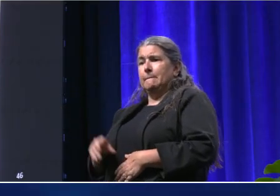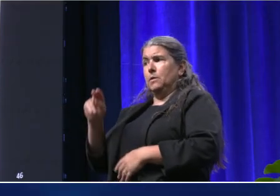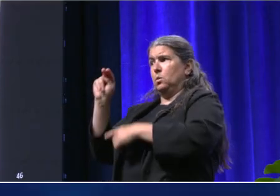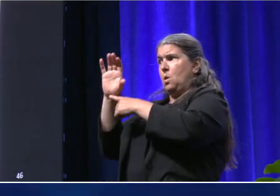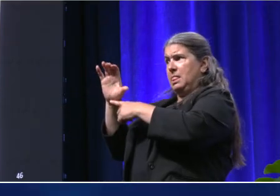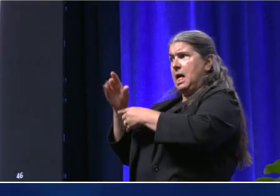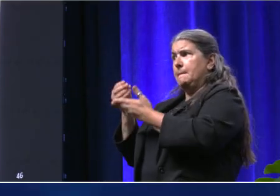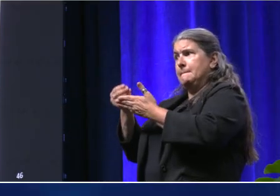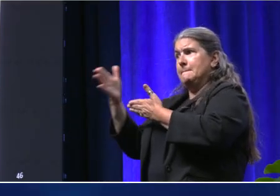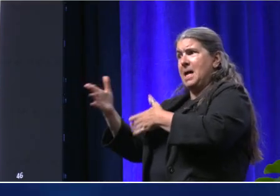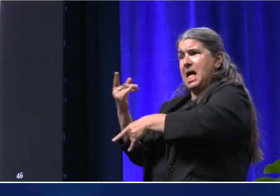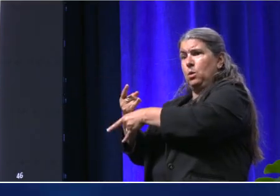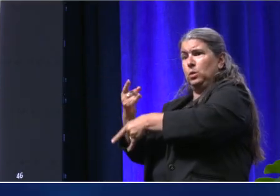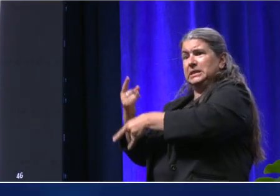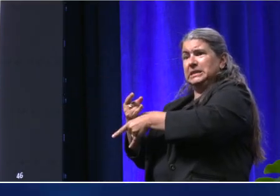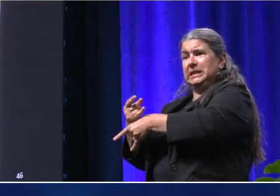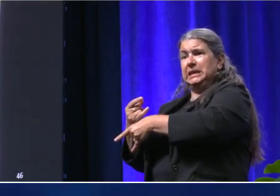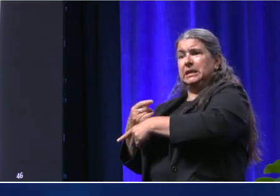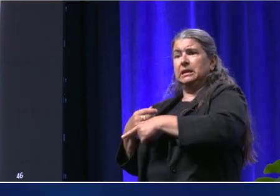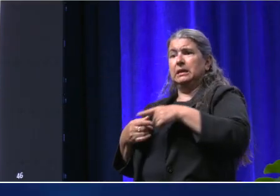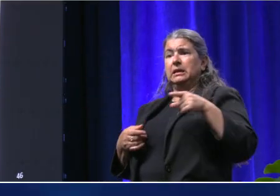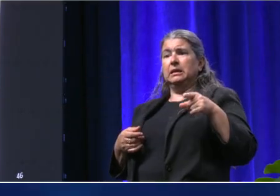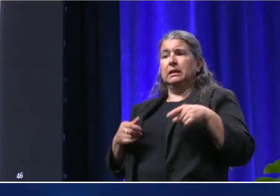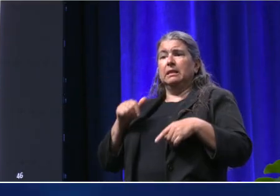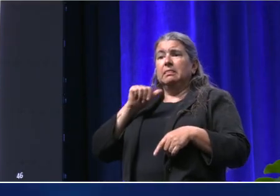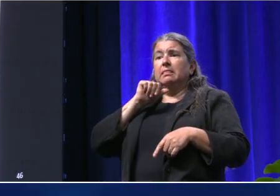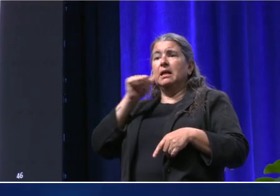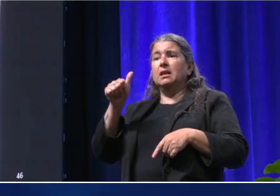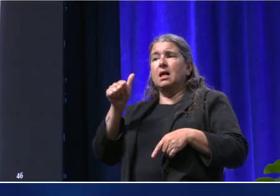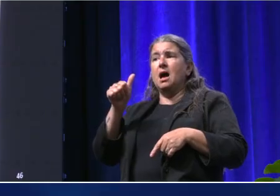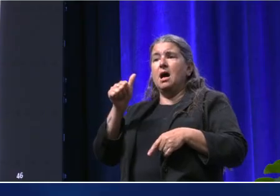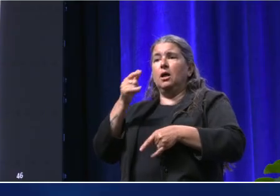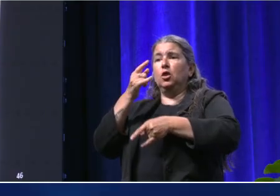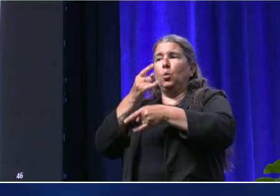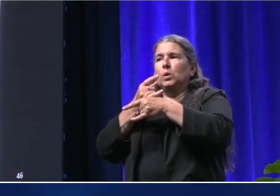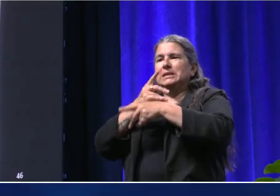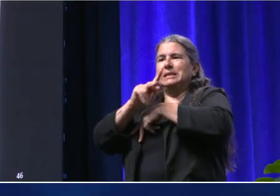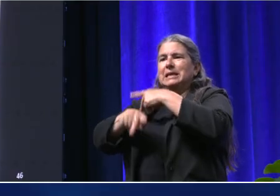the non-whiskey version in